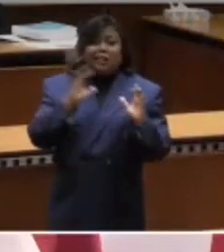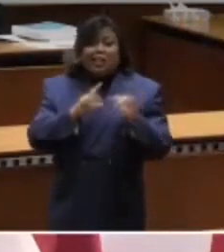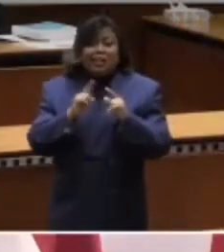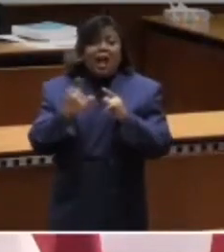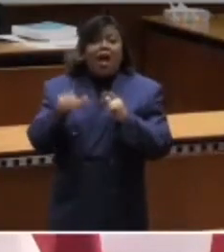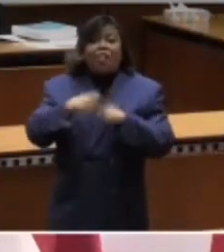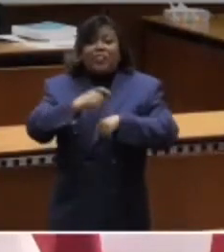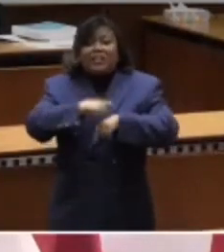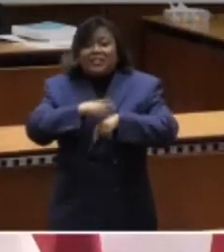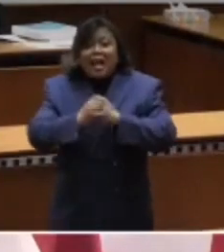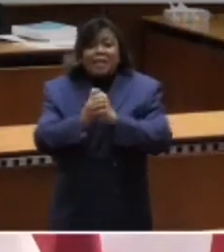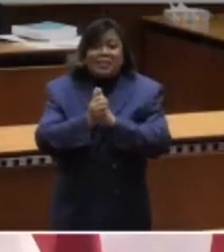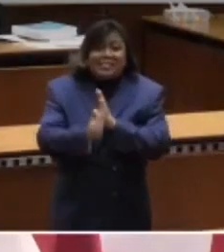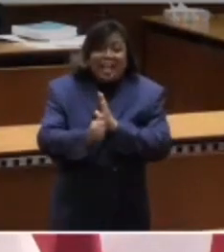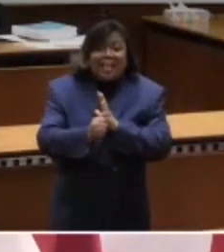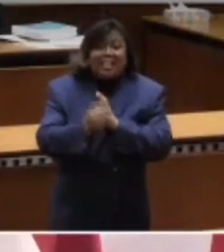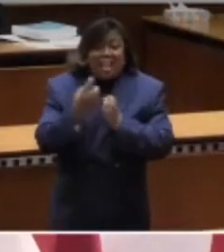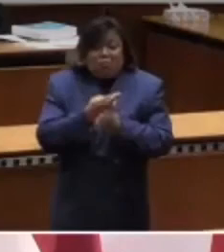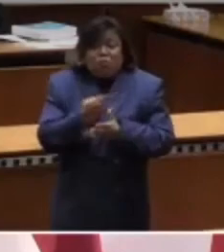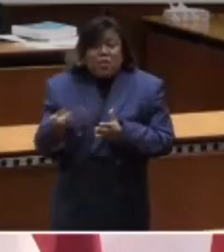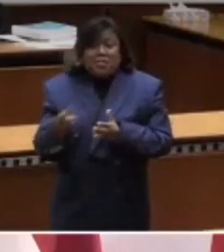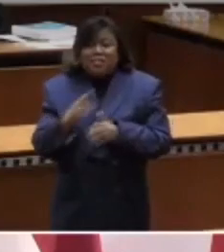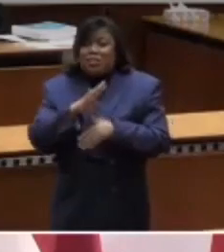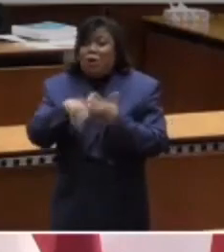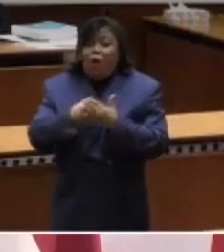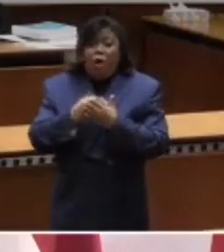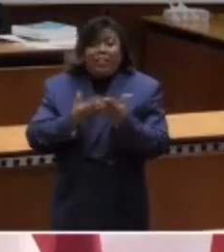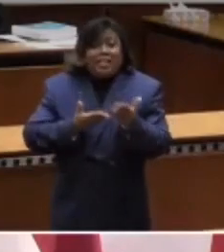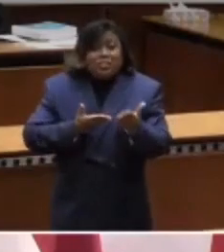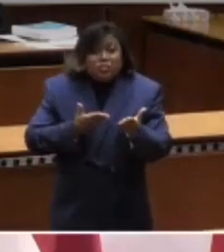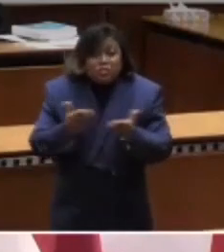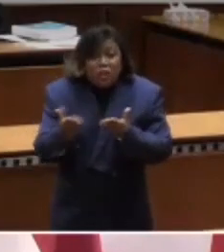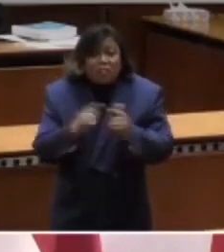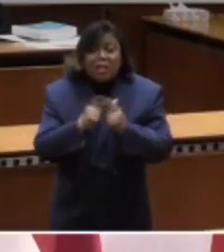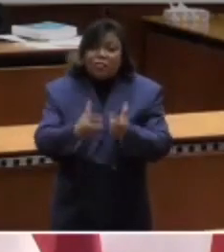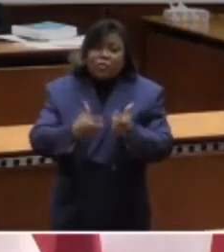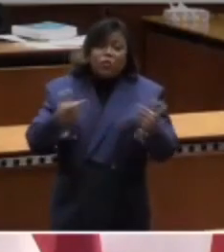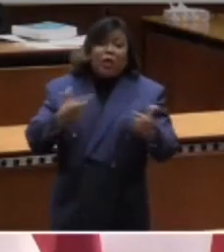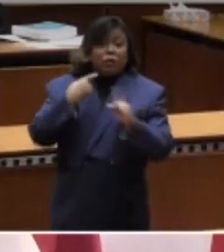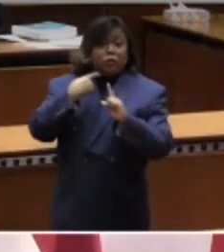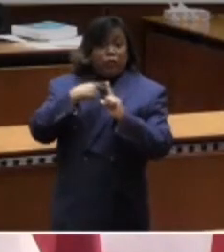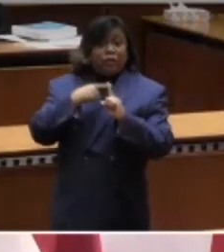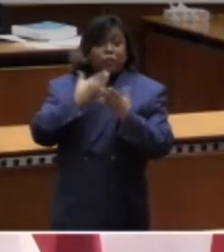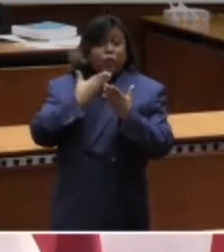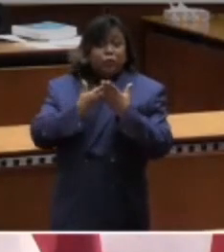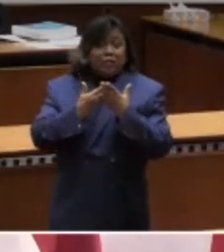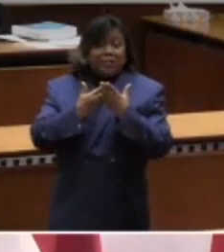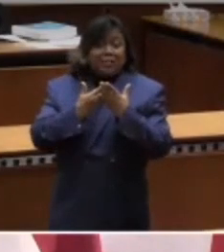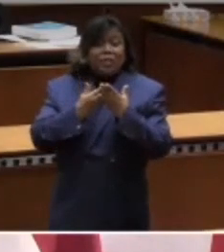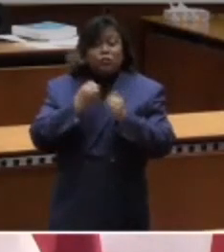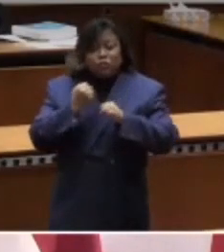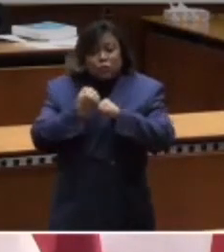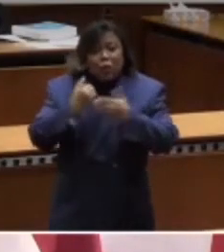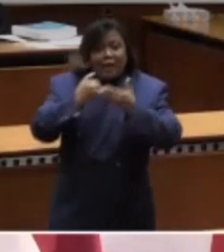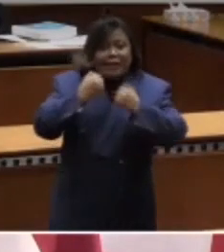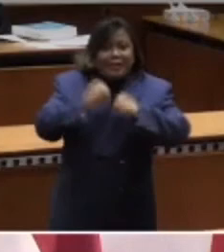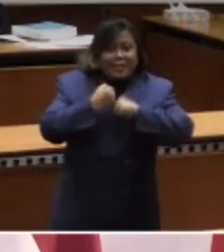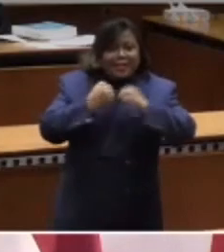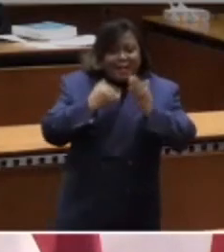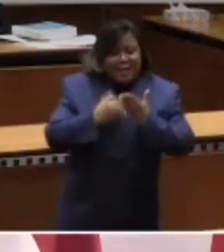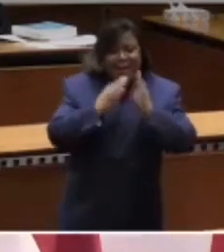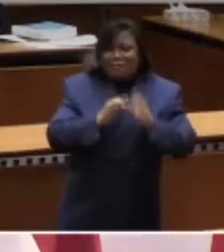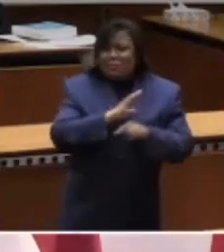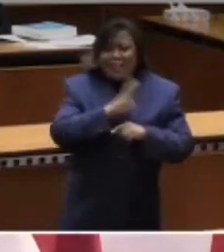of their time and talent and resources, all in service of the greater good, to support neighbors that they